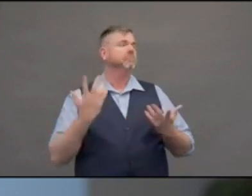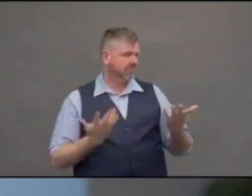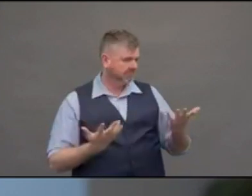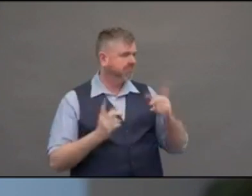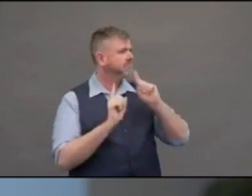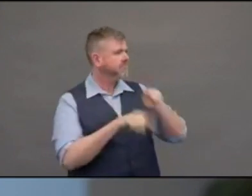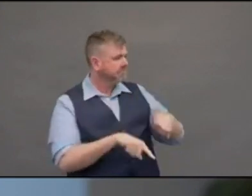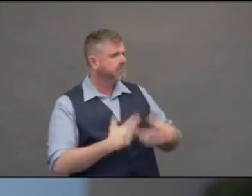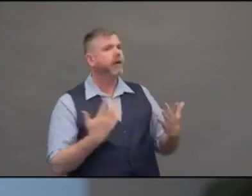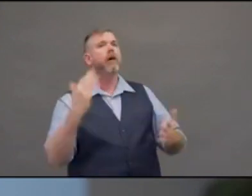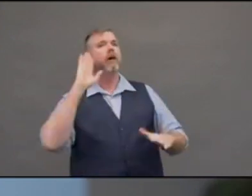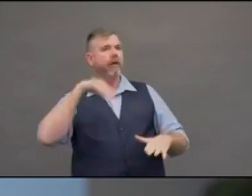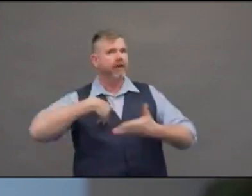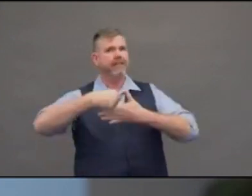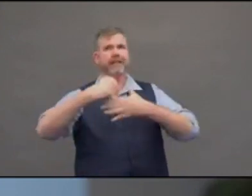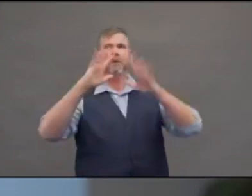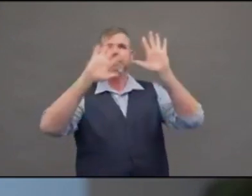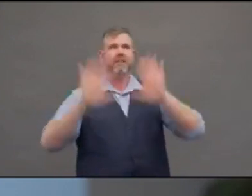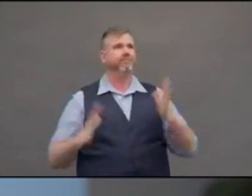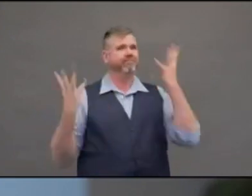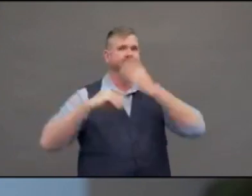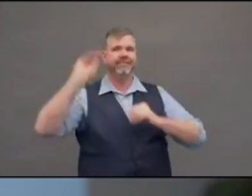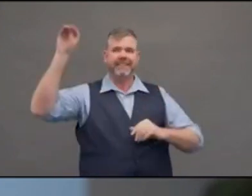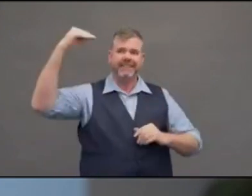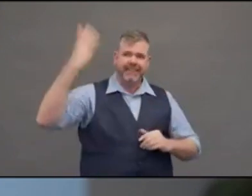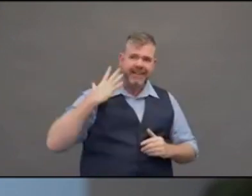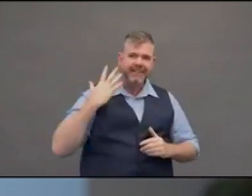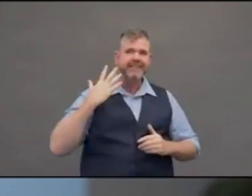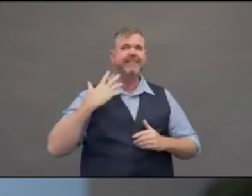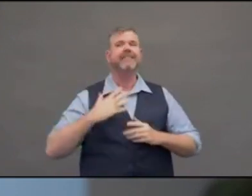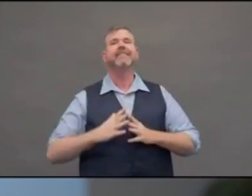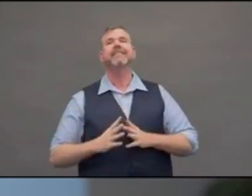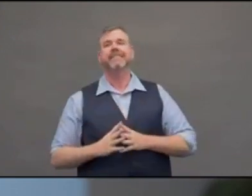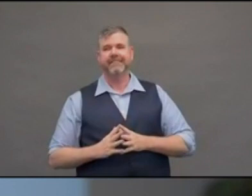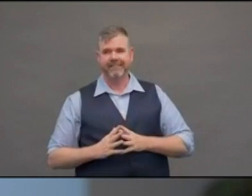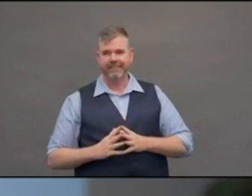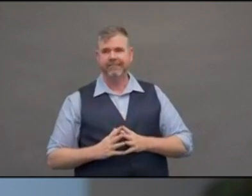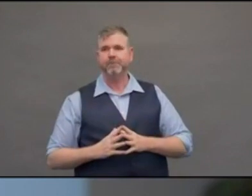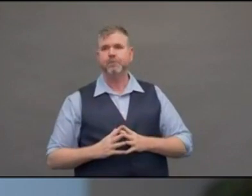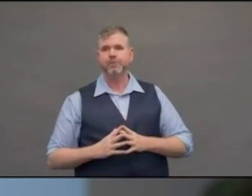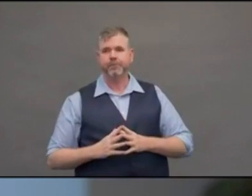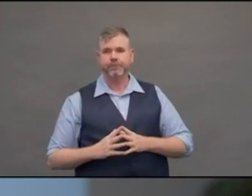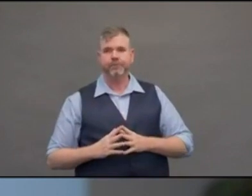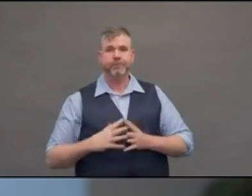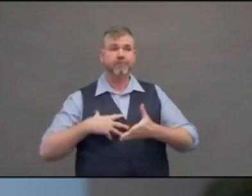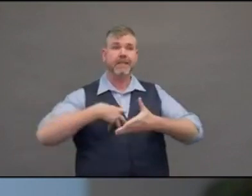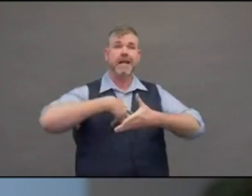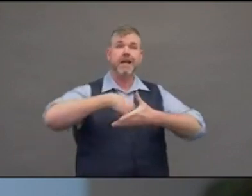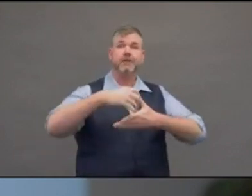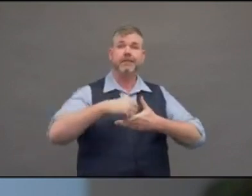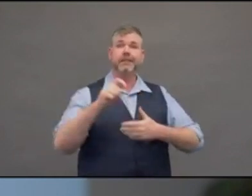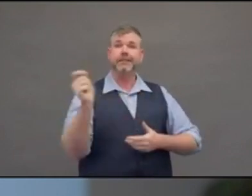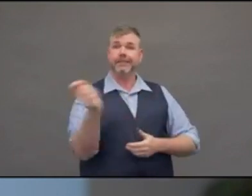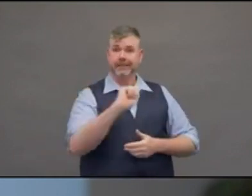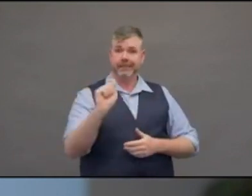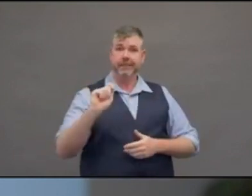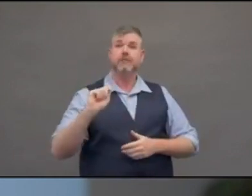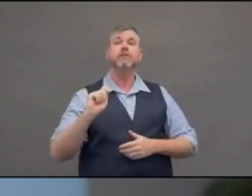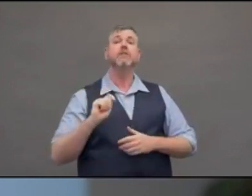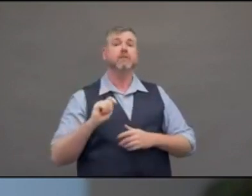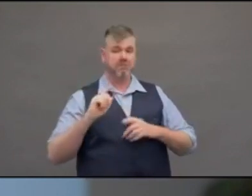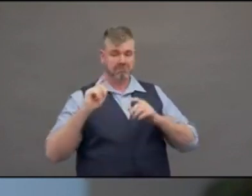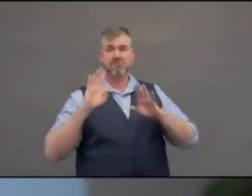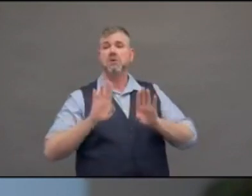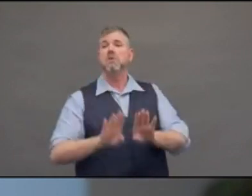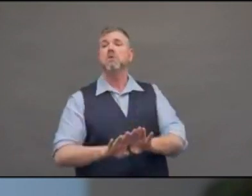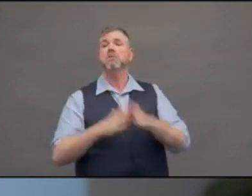year. Outdoor tennis courts will be opened, but only for play with folks in your